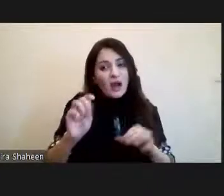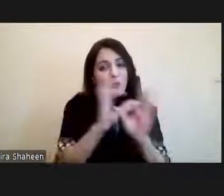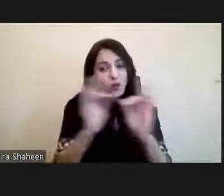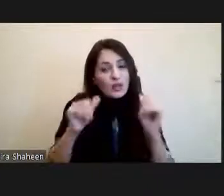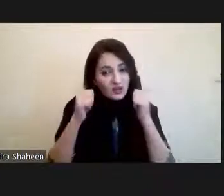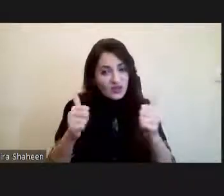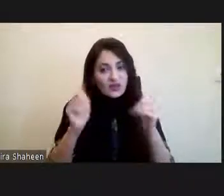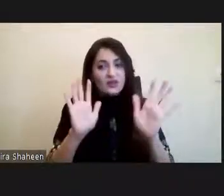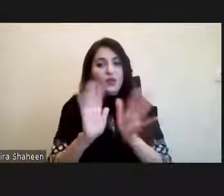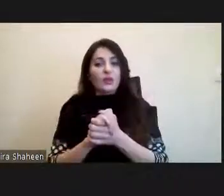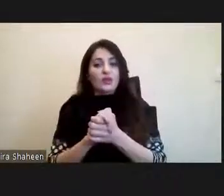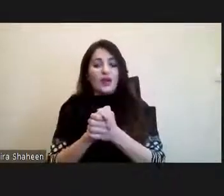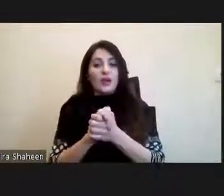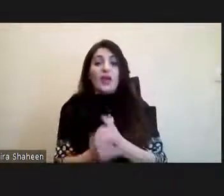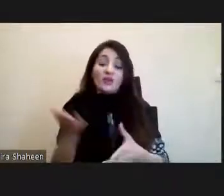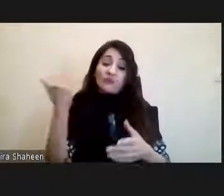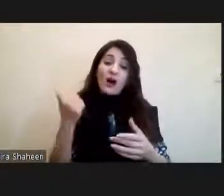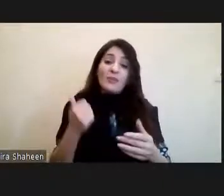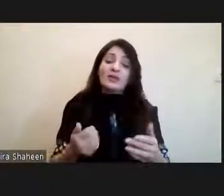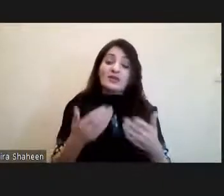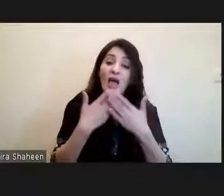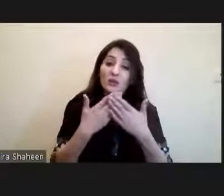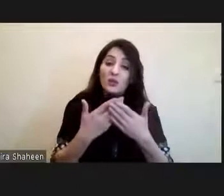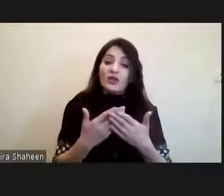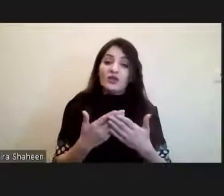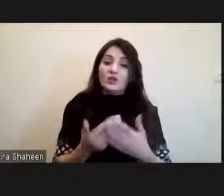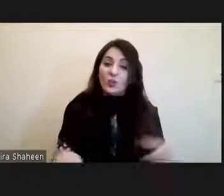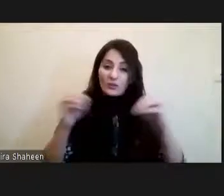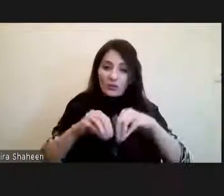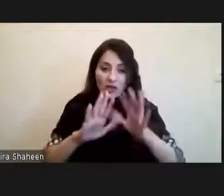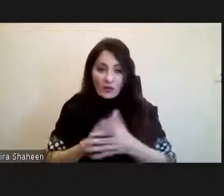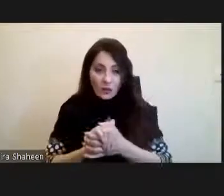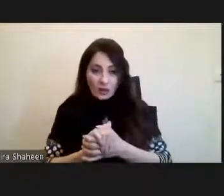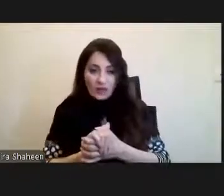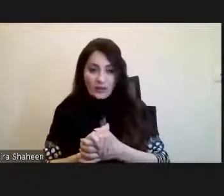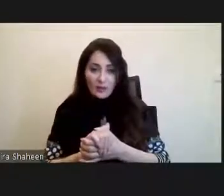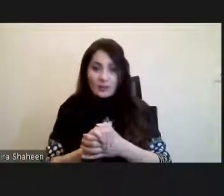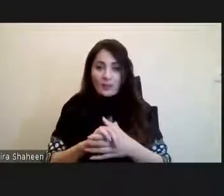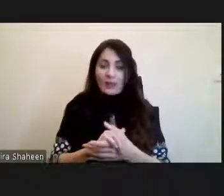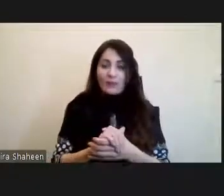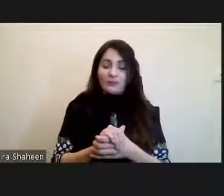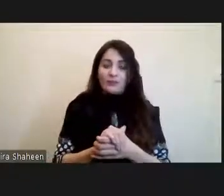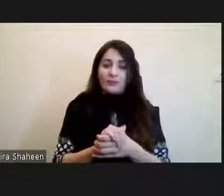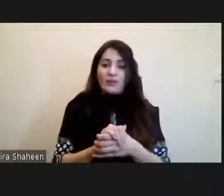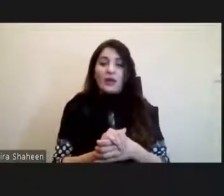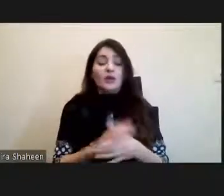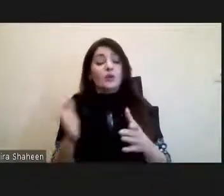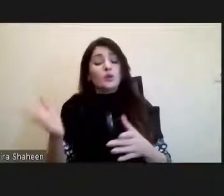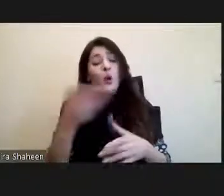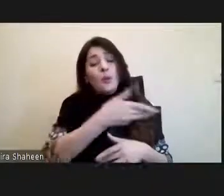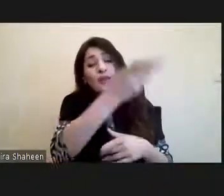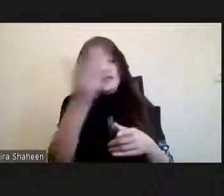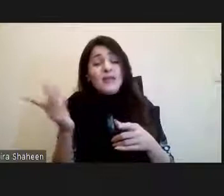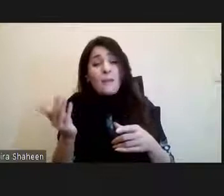better prepared to create accessible experiences, and we can achieve the goal of ensuring that all future technologies are born